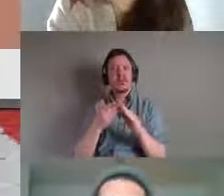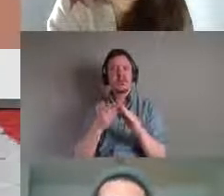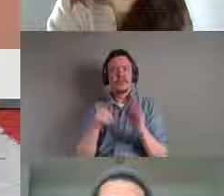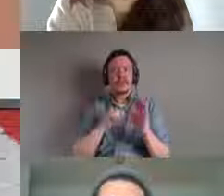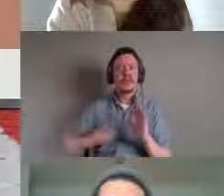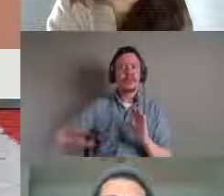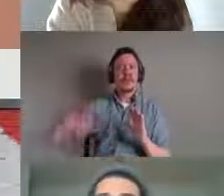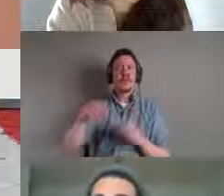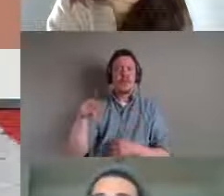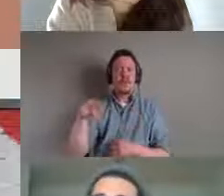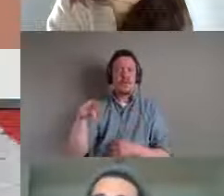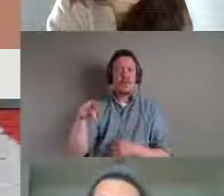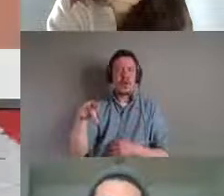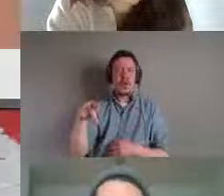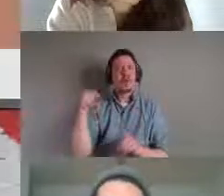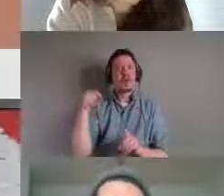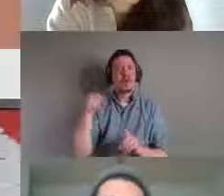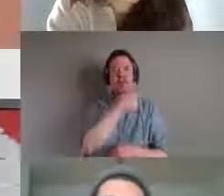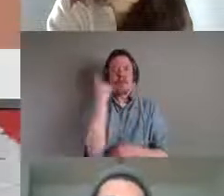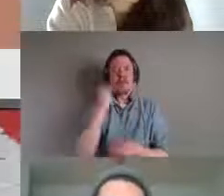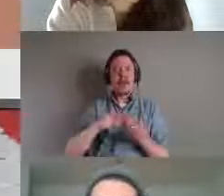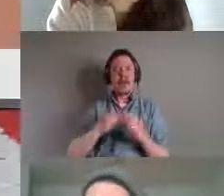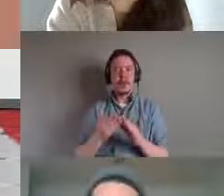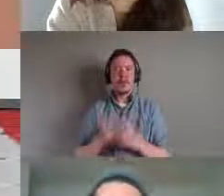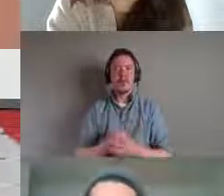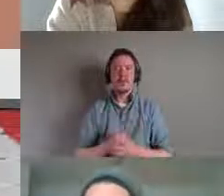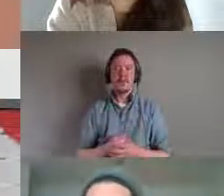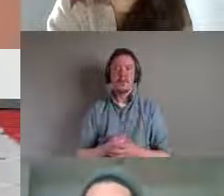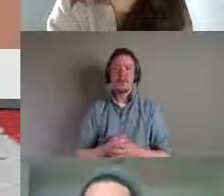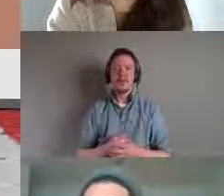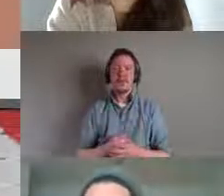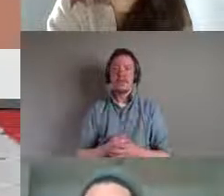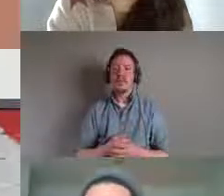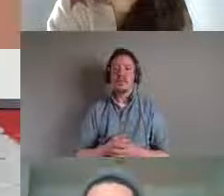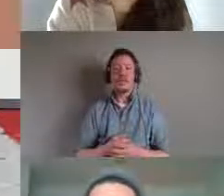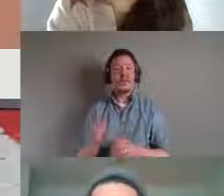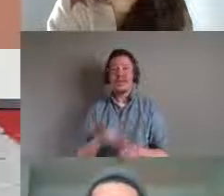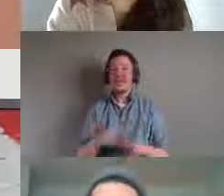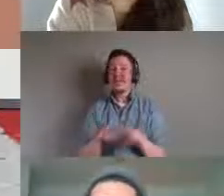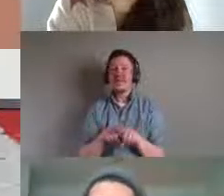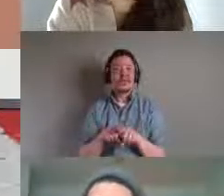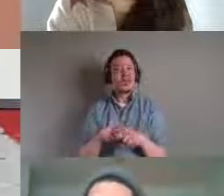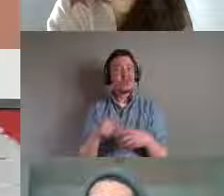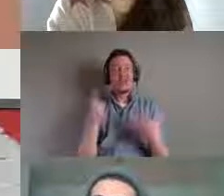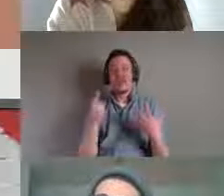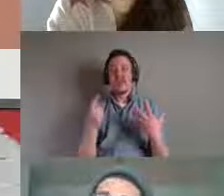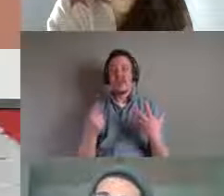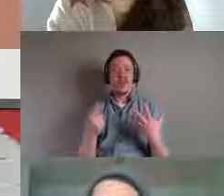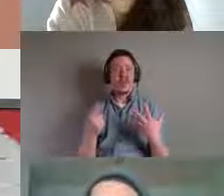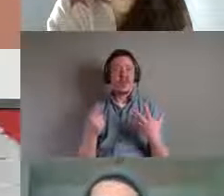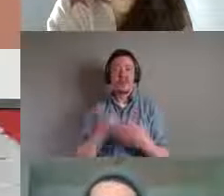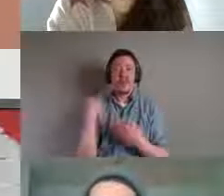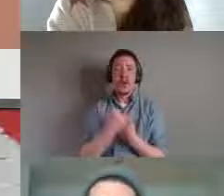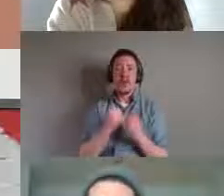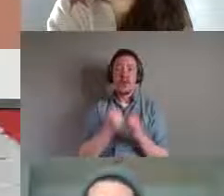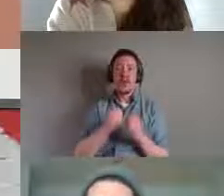Portland, particularly for Black communities. And we also just do a number of other things around projects with